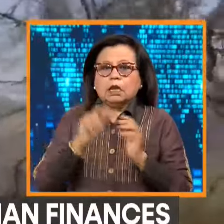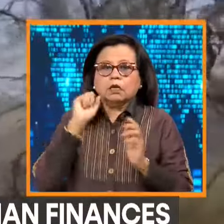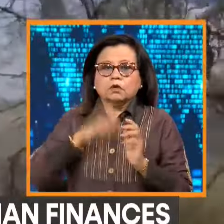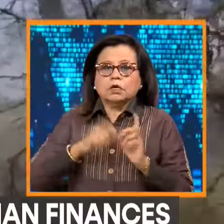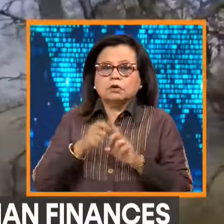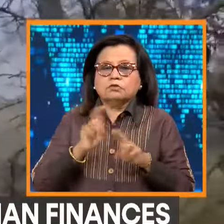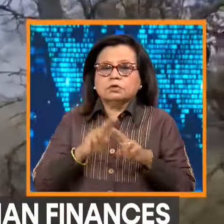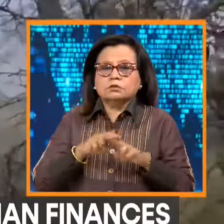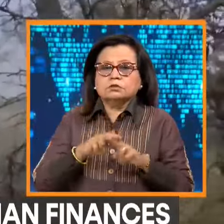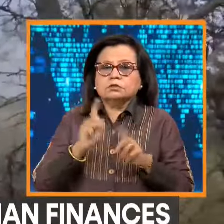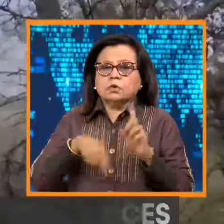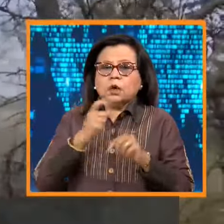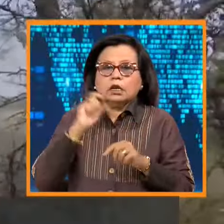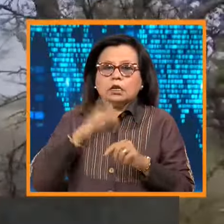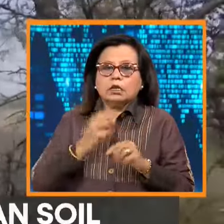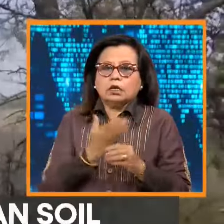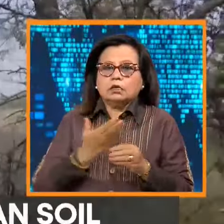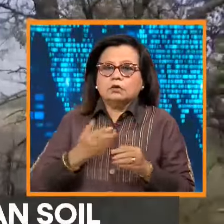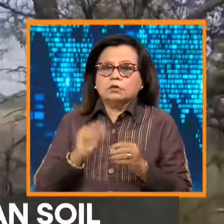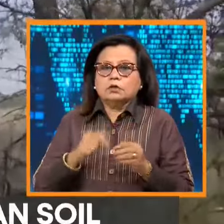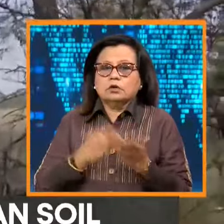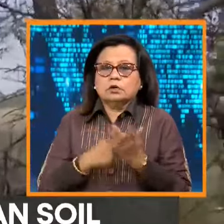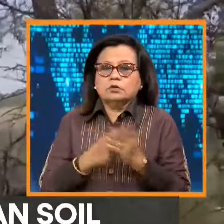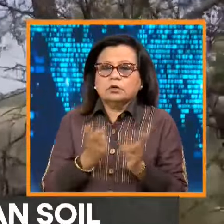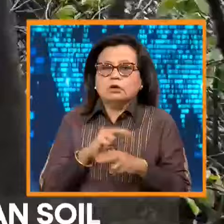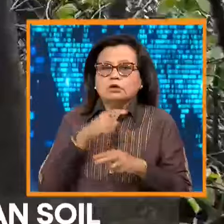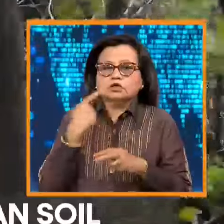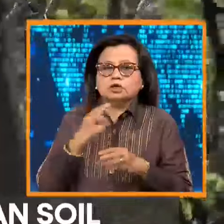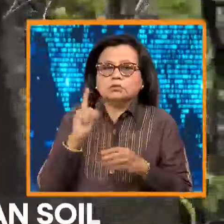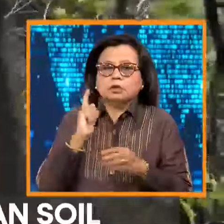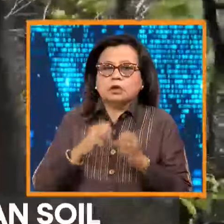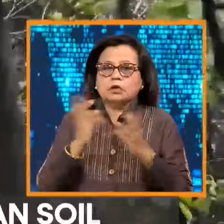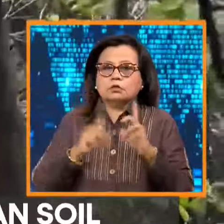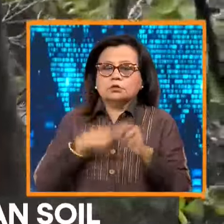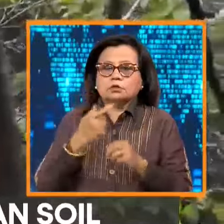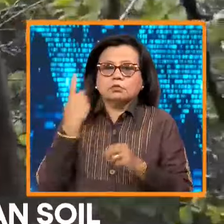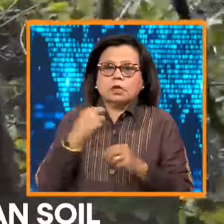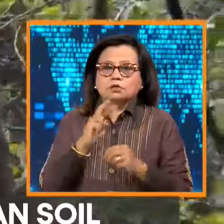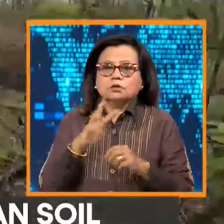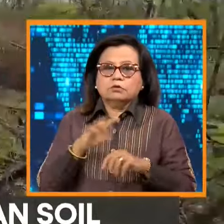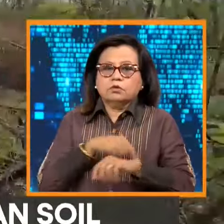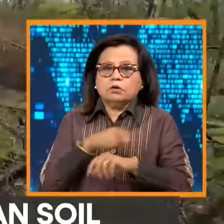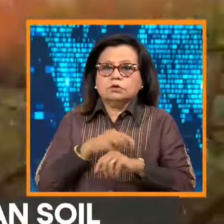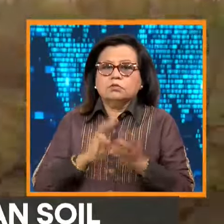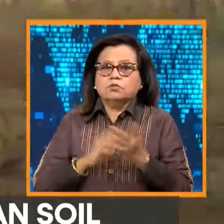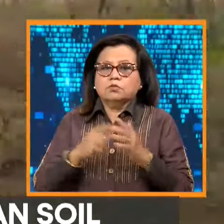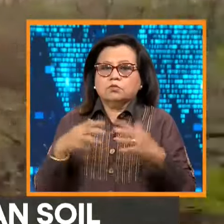Ukrainian defense line, while Ukraine claims to have repelled Russian military attacks over the past 24